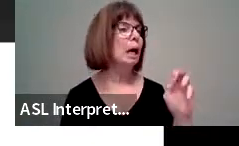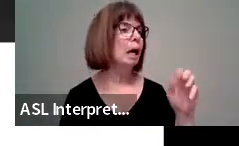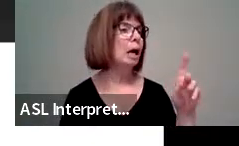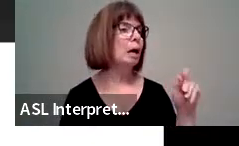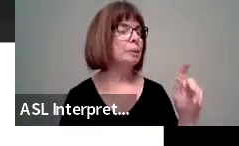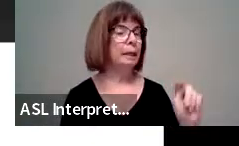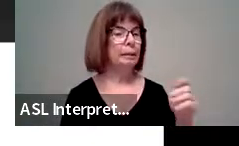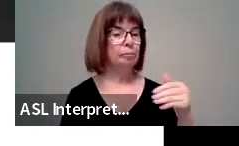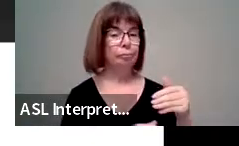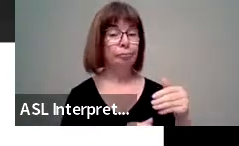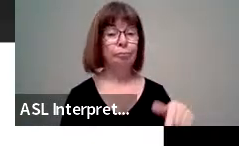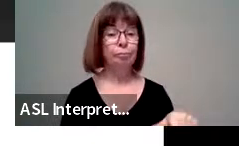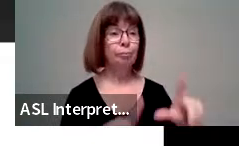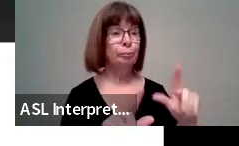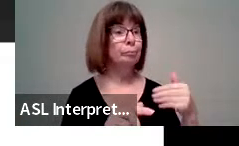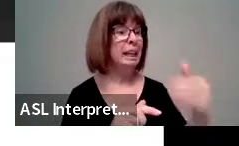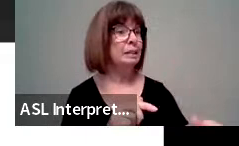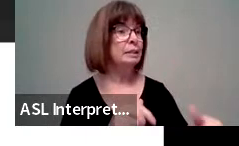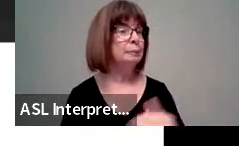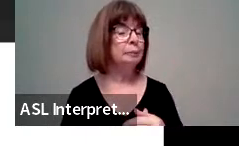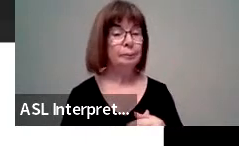Next slide, please.